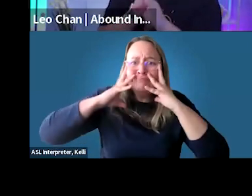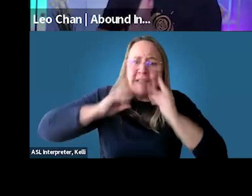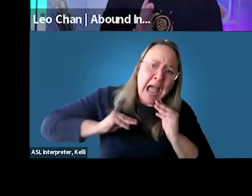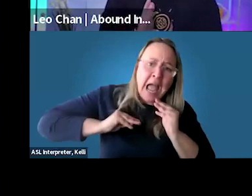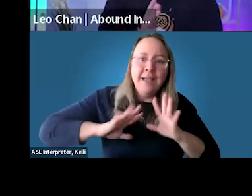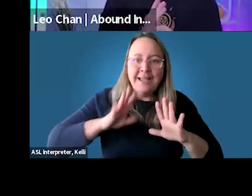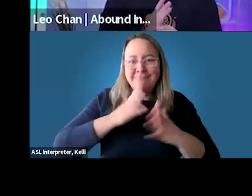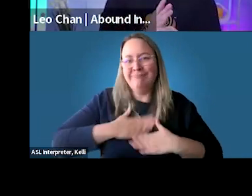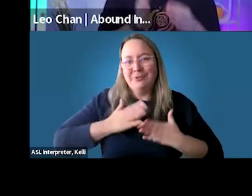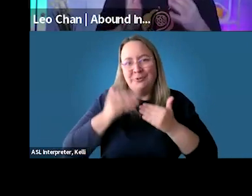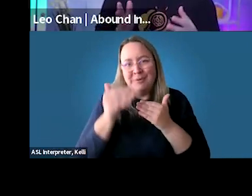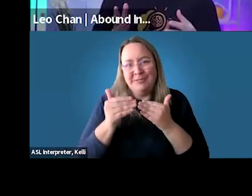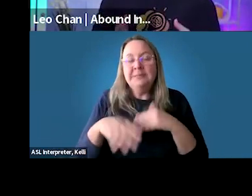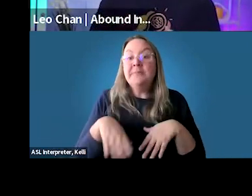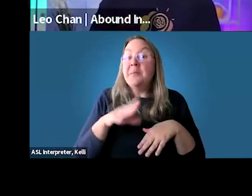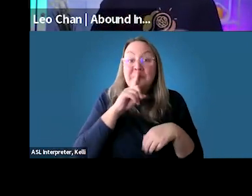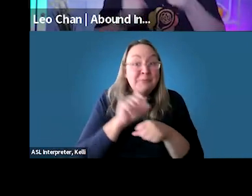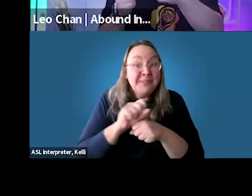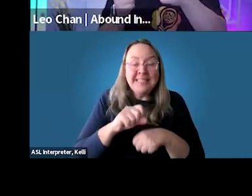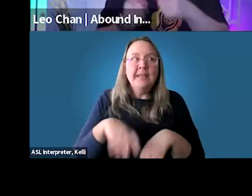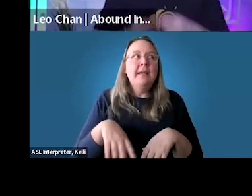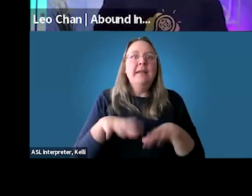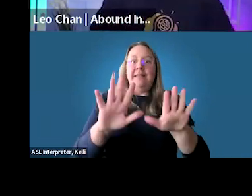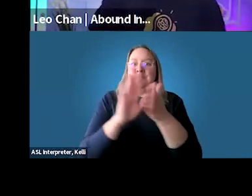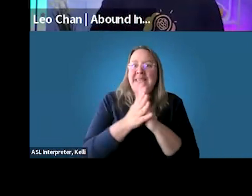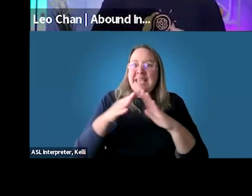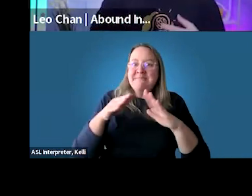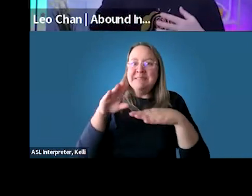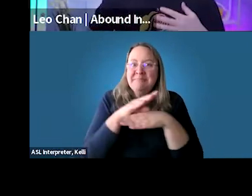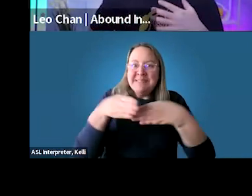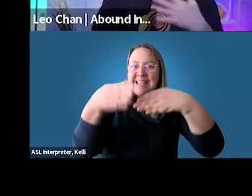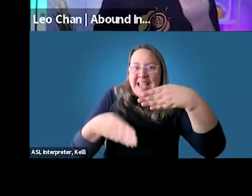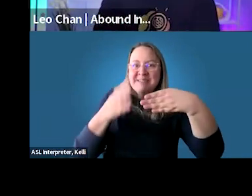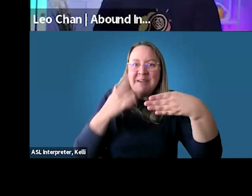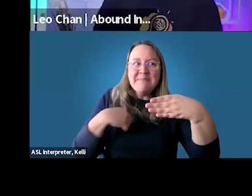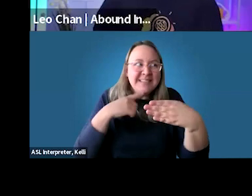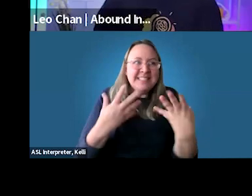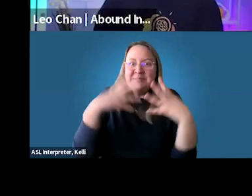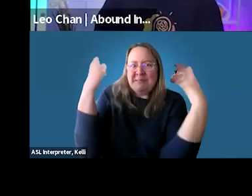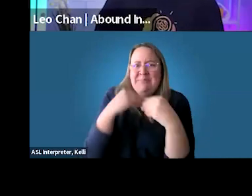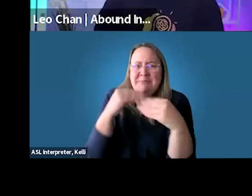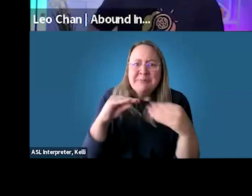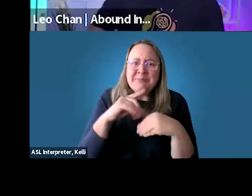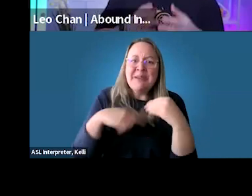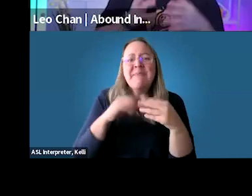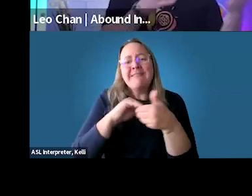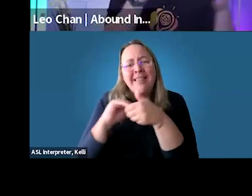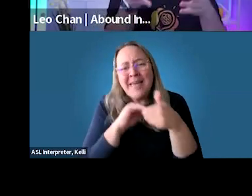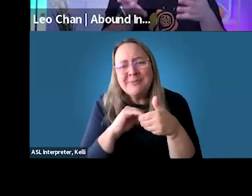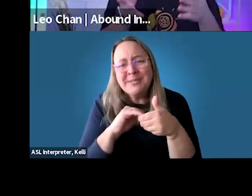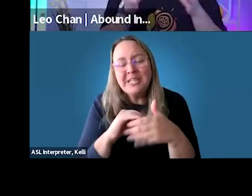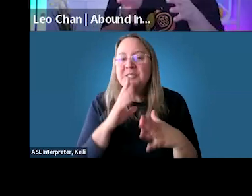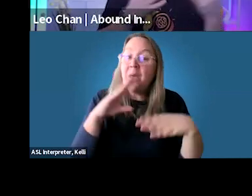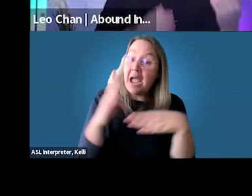so much. And it actually led to a business outcome because it's a beautiful story of collaboration. And so I